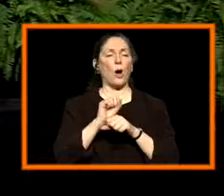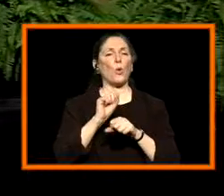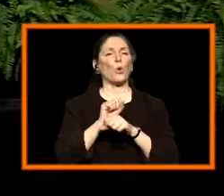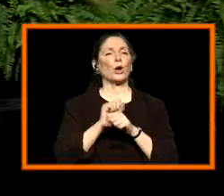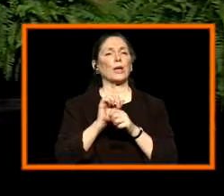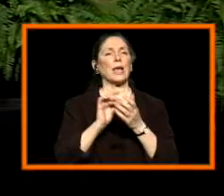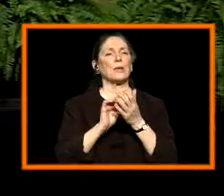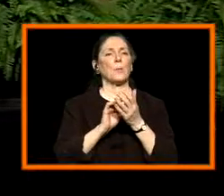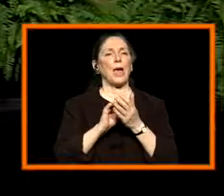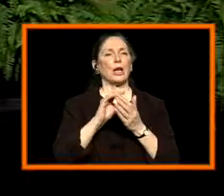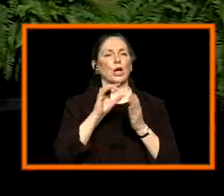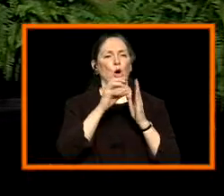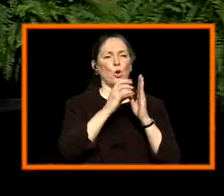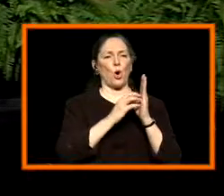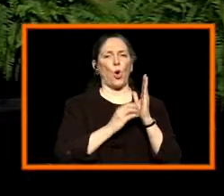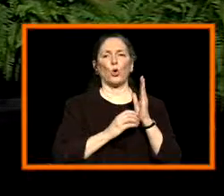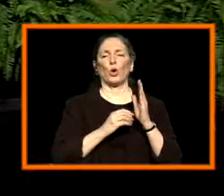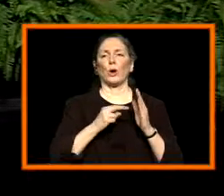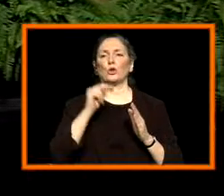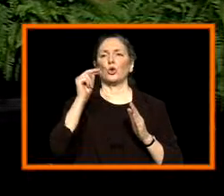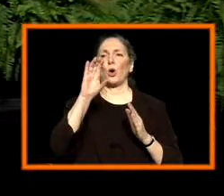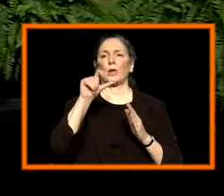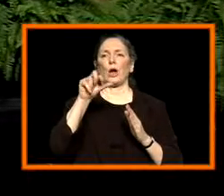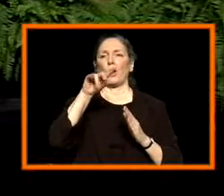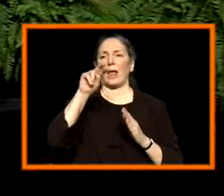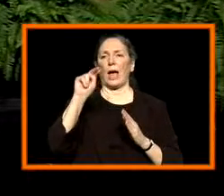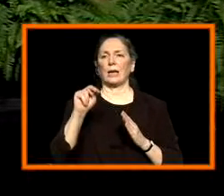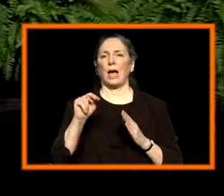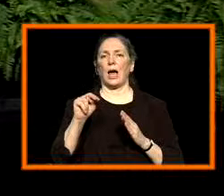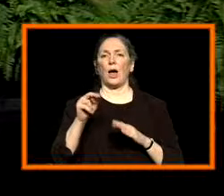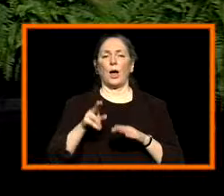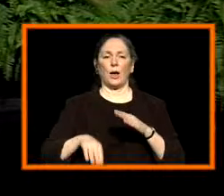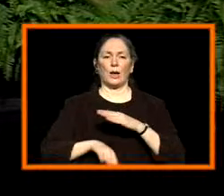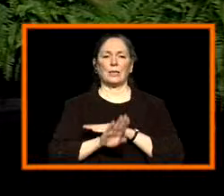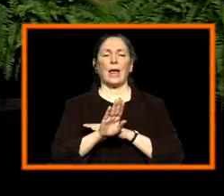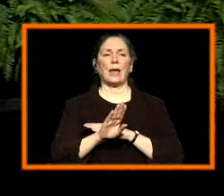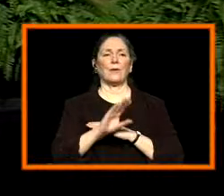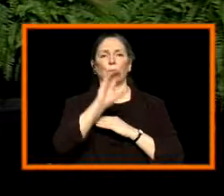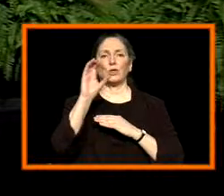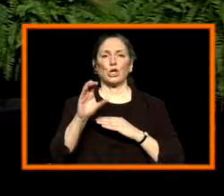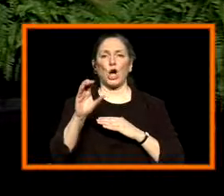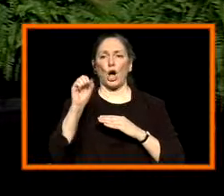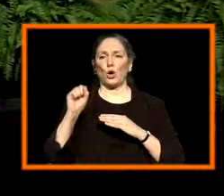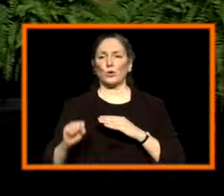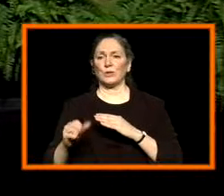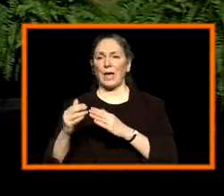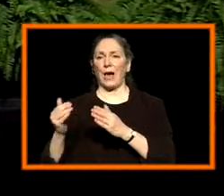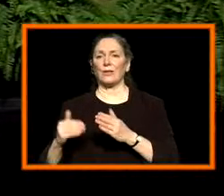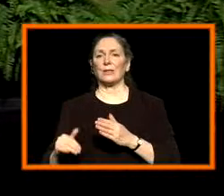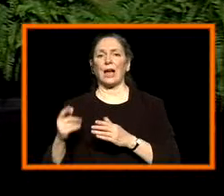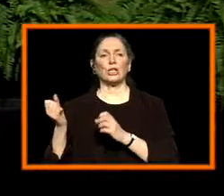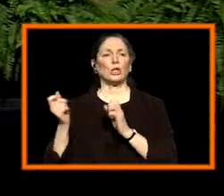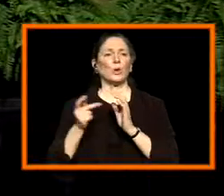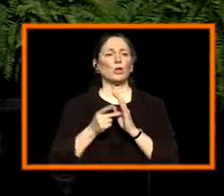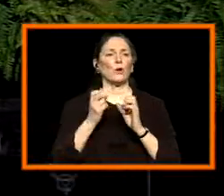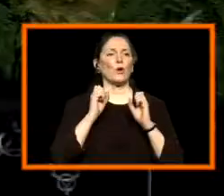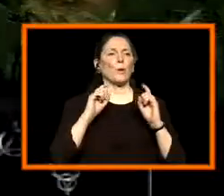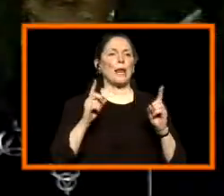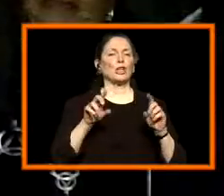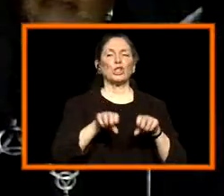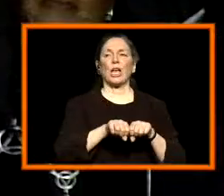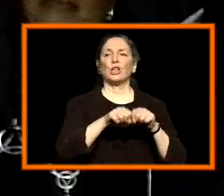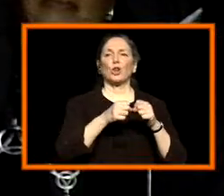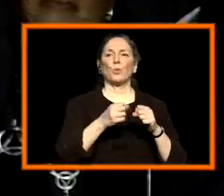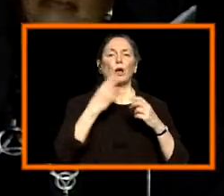as a medical coder in North Carolina. A native of Chicago's South Side, Sonia returned from an educational